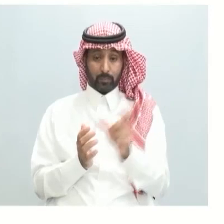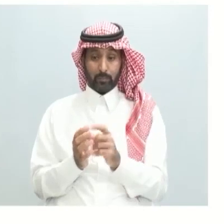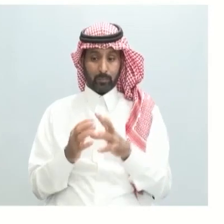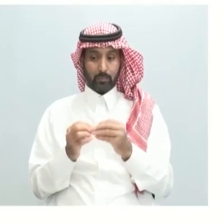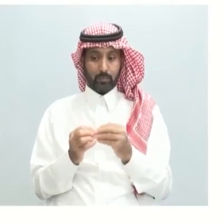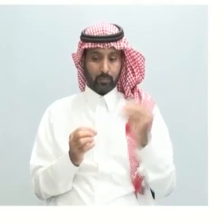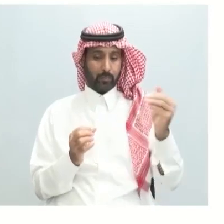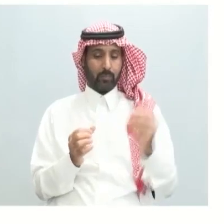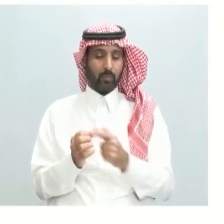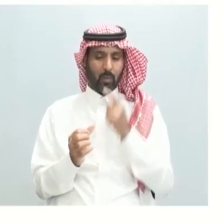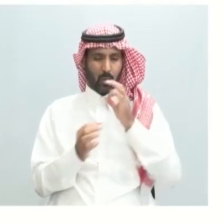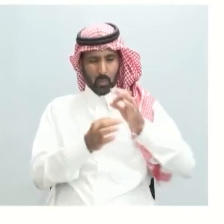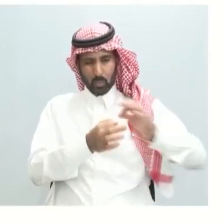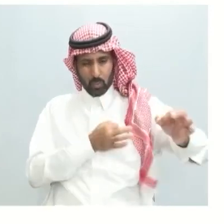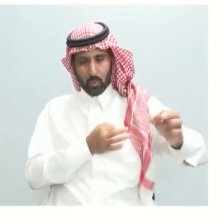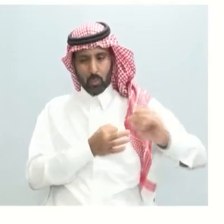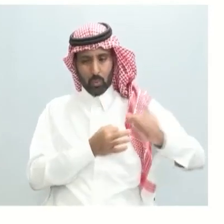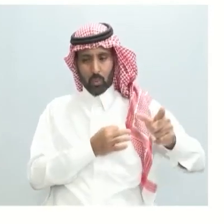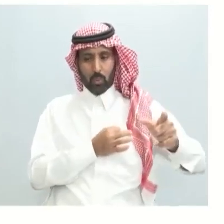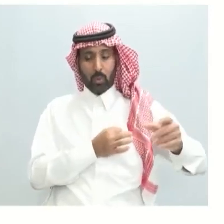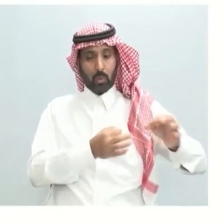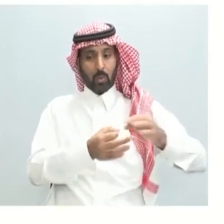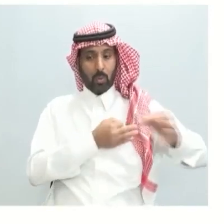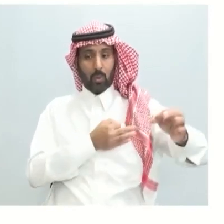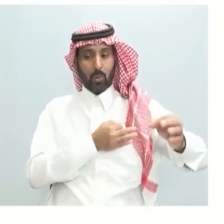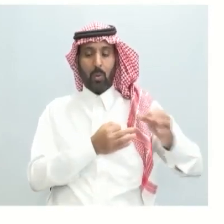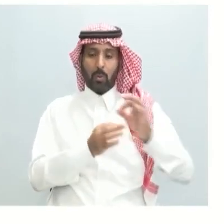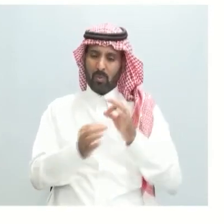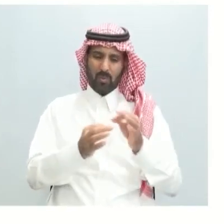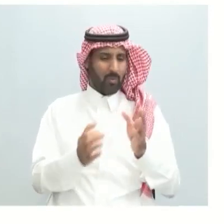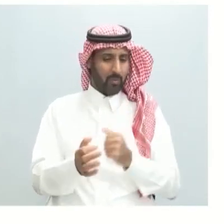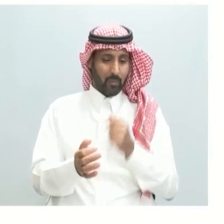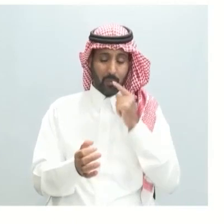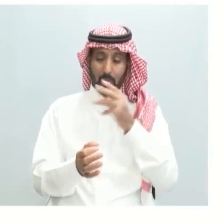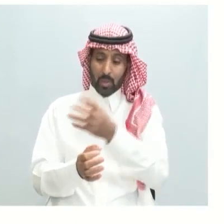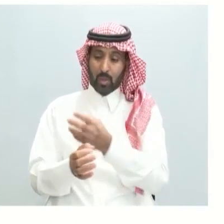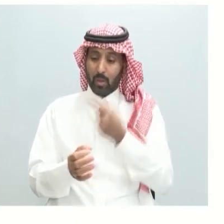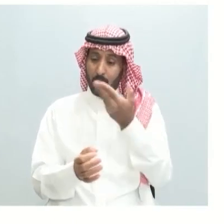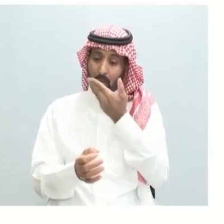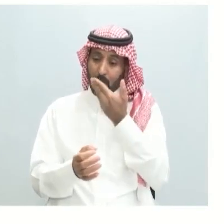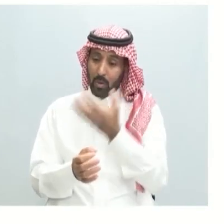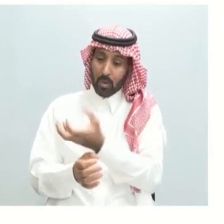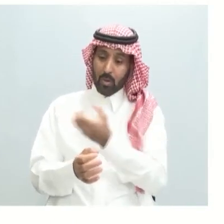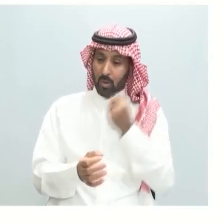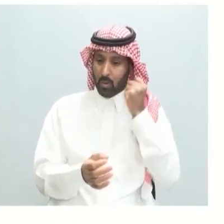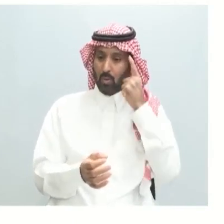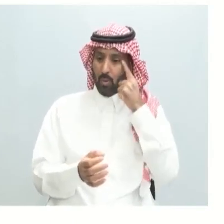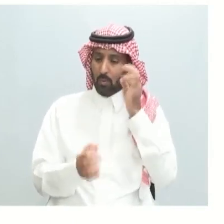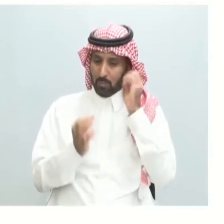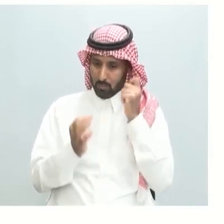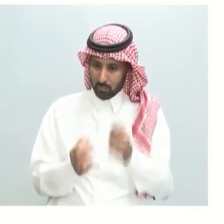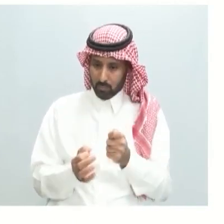the following. Far away, without any plants, a source of water, clever and